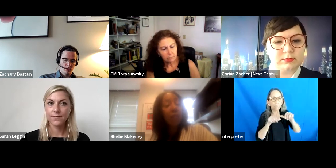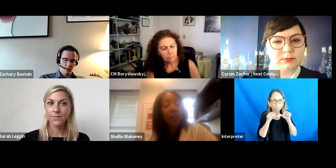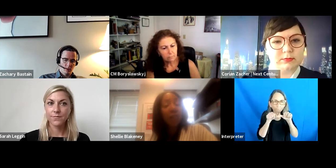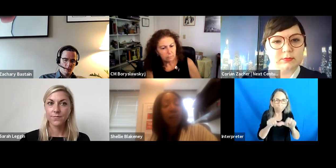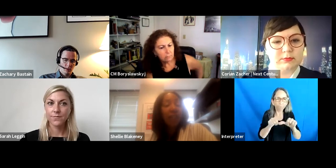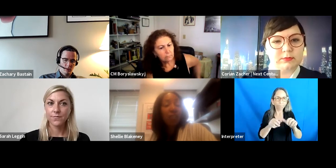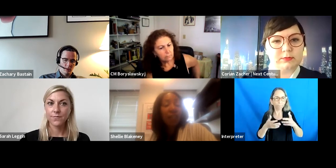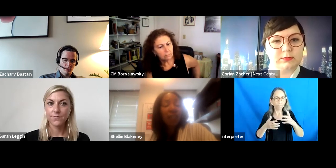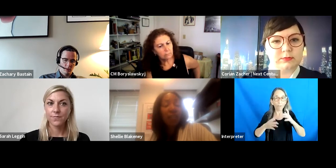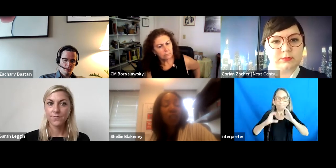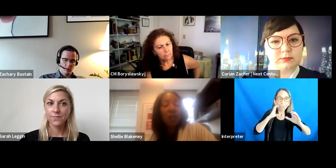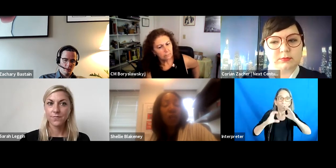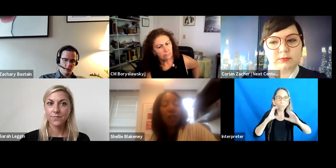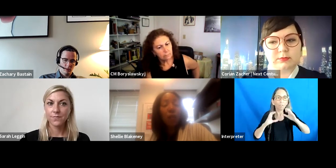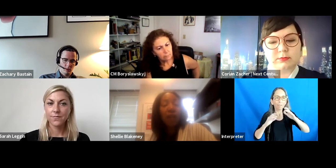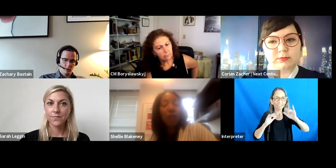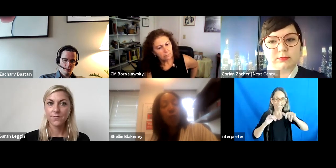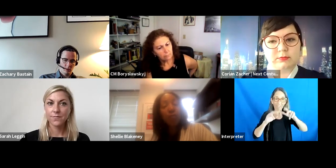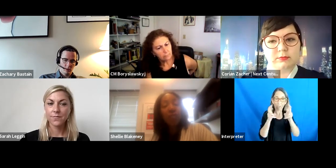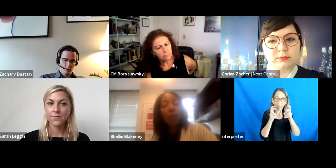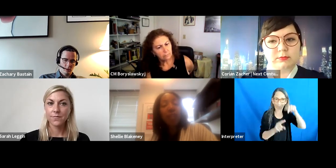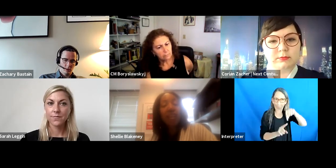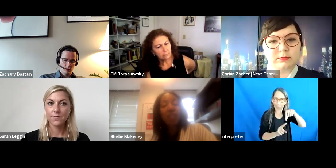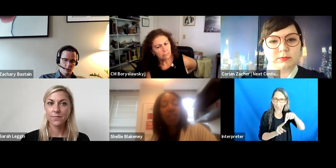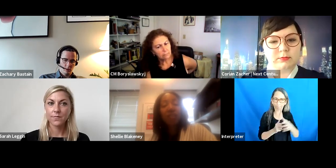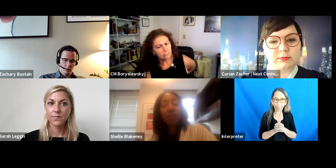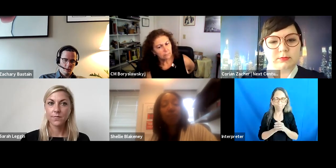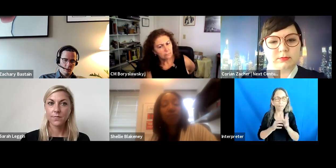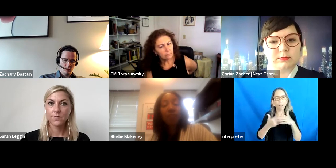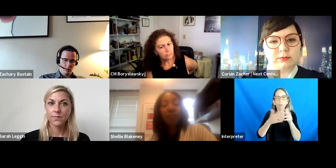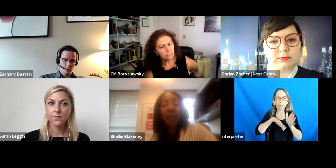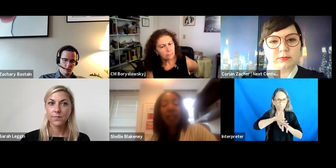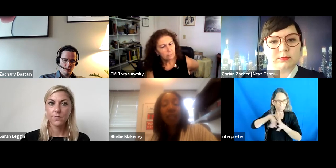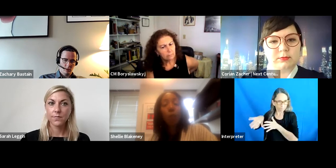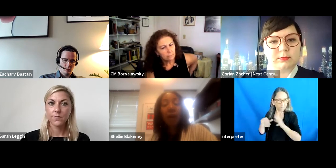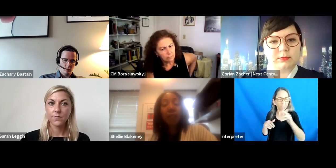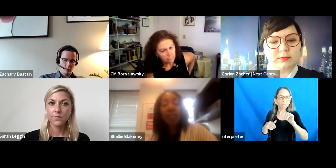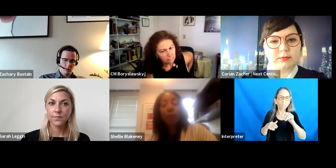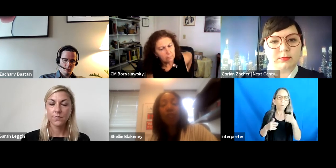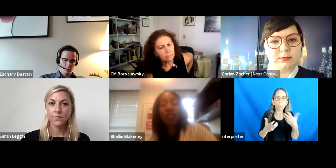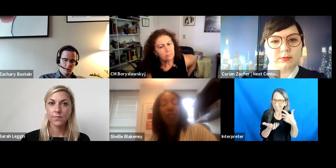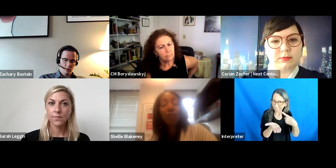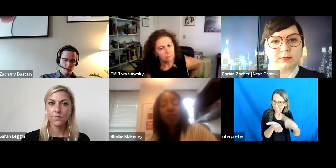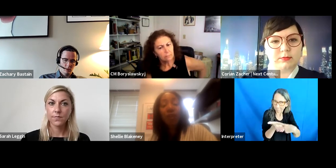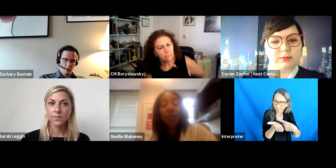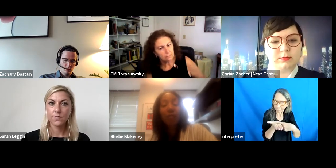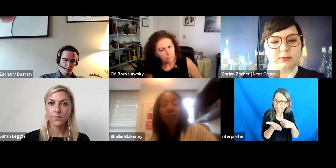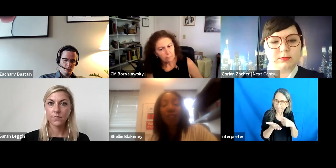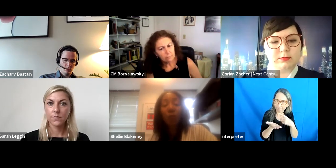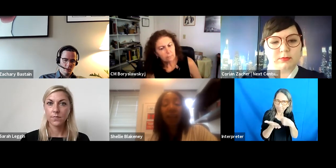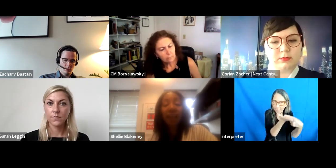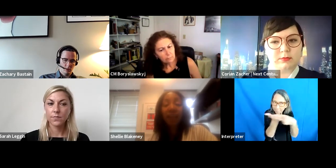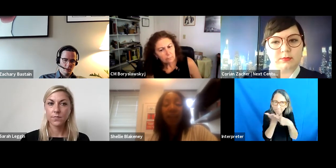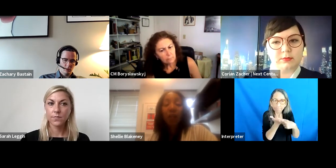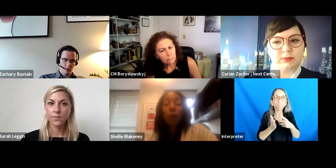One other area I just like to touch on in the way of emergency communications is wireless emergency alerts, also known